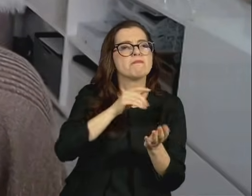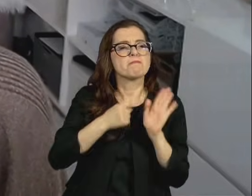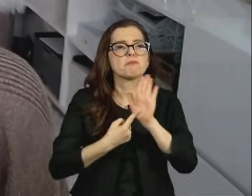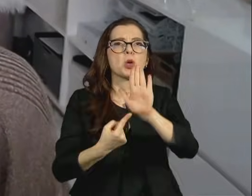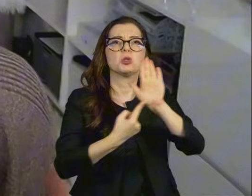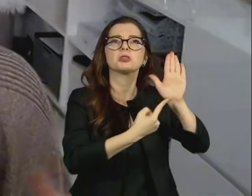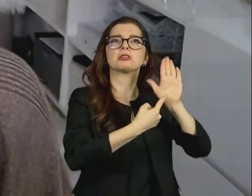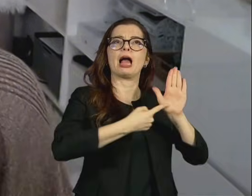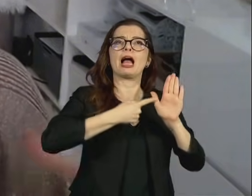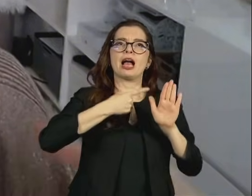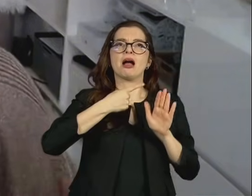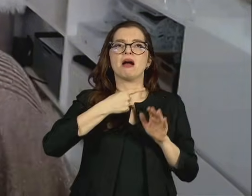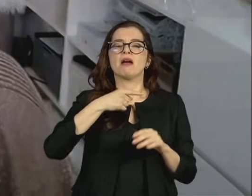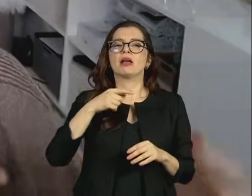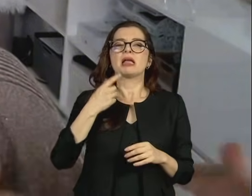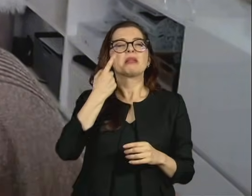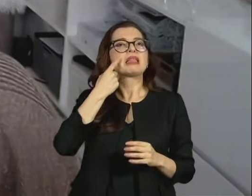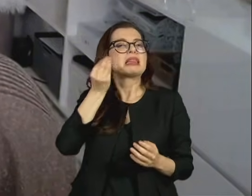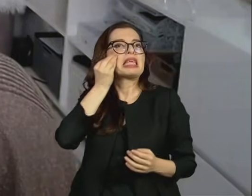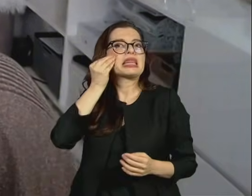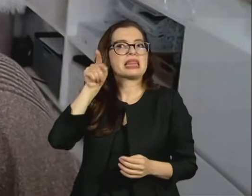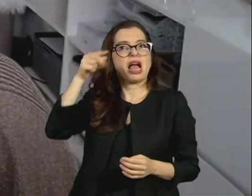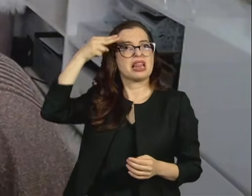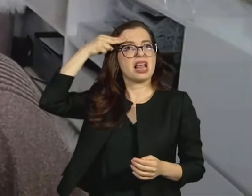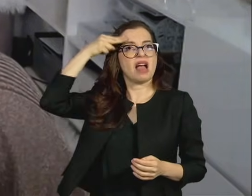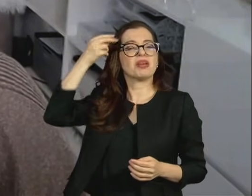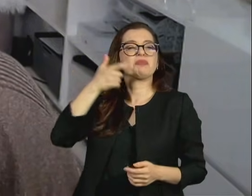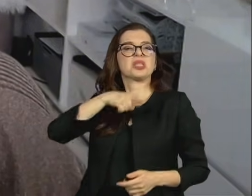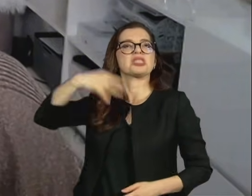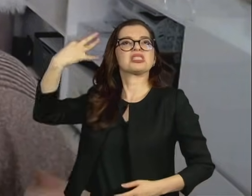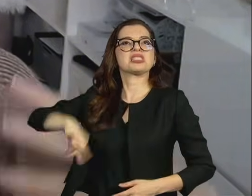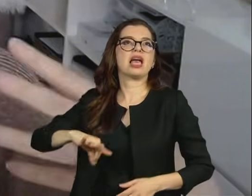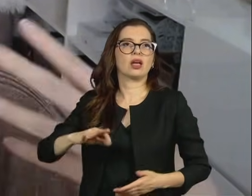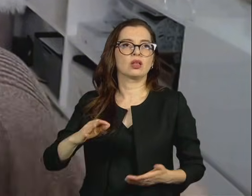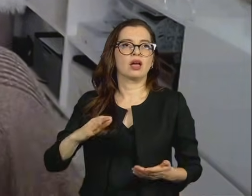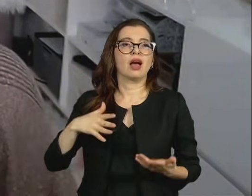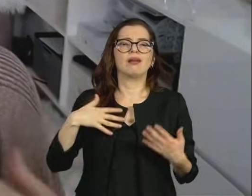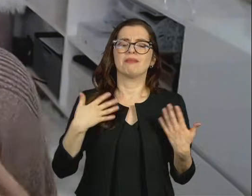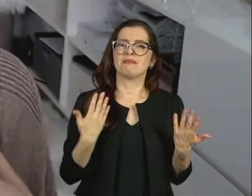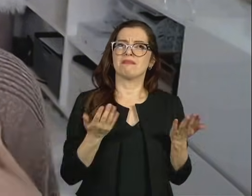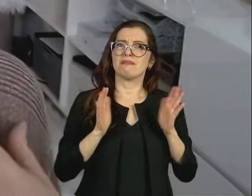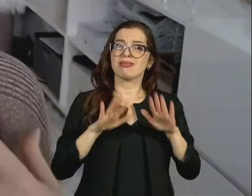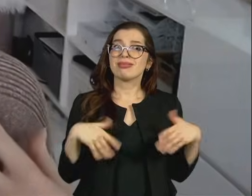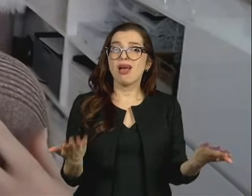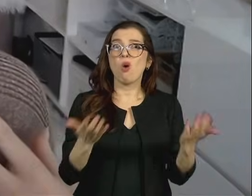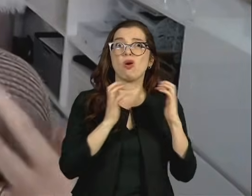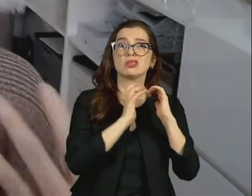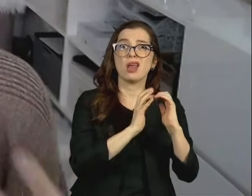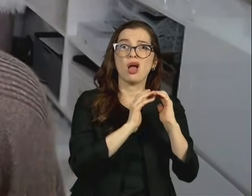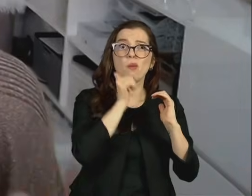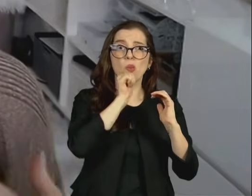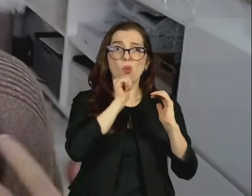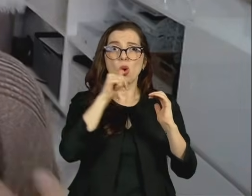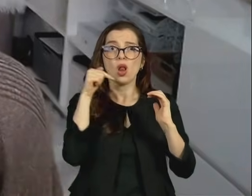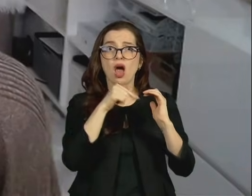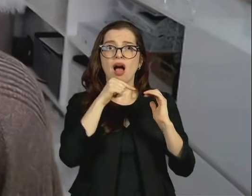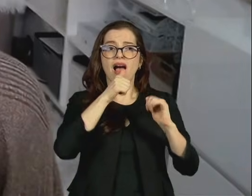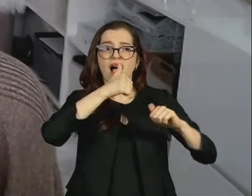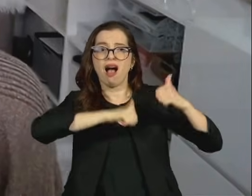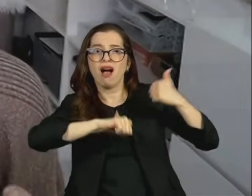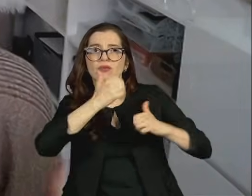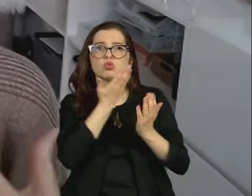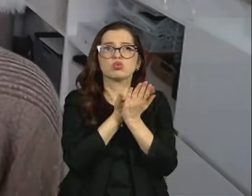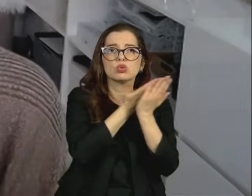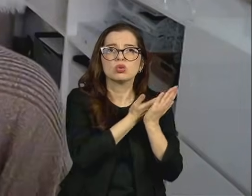that meant to prove him right. Right? So women's brains have always been evaluated and